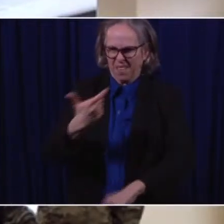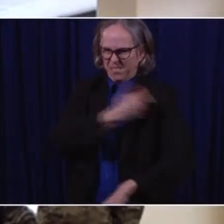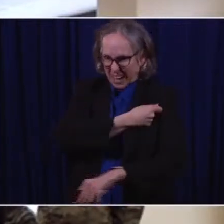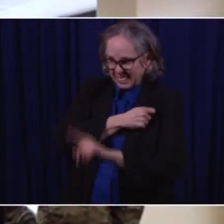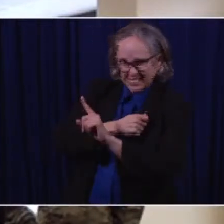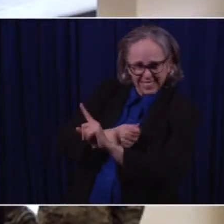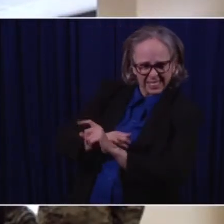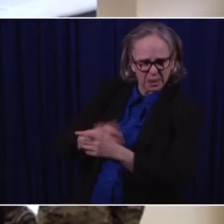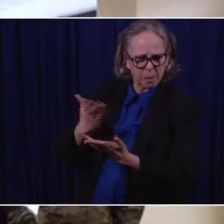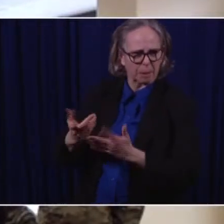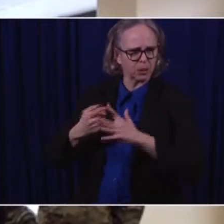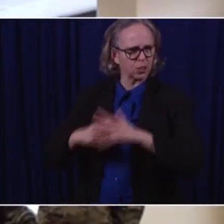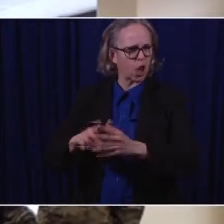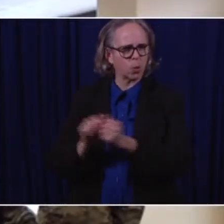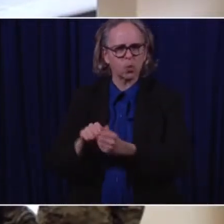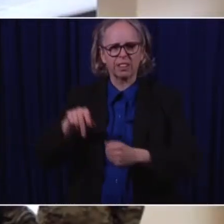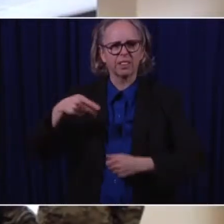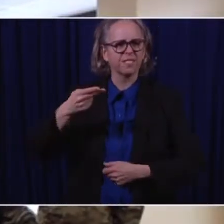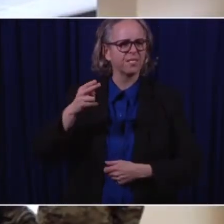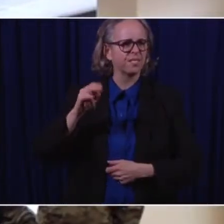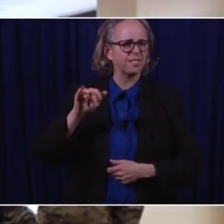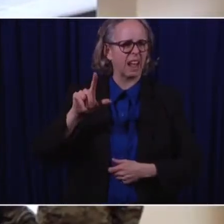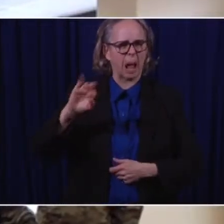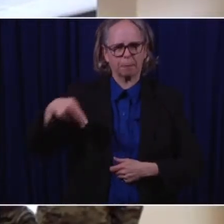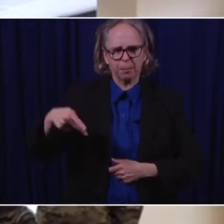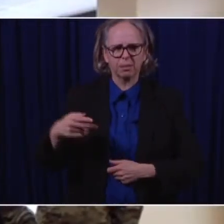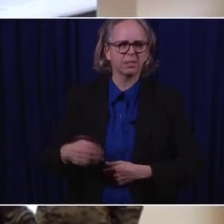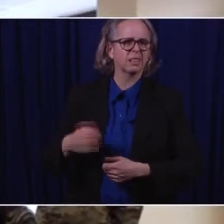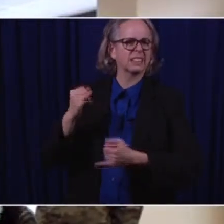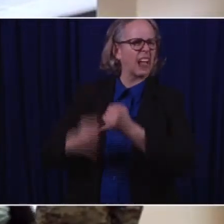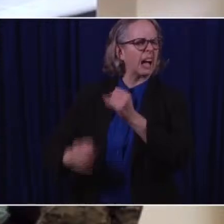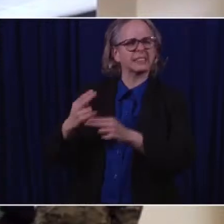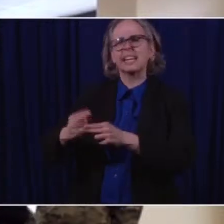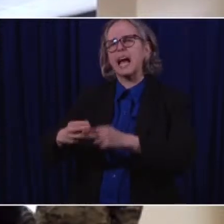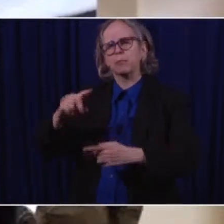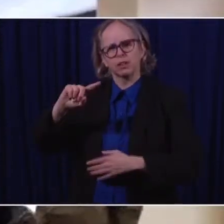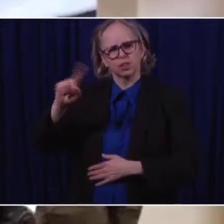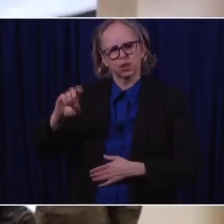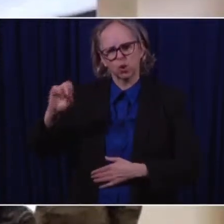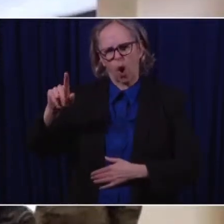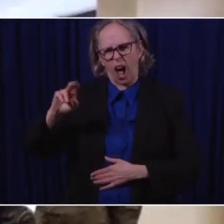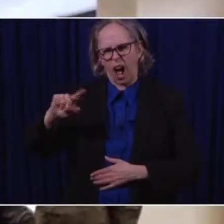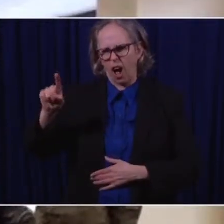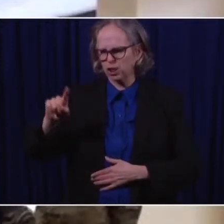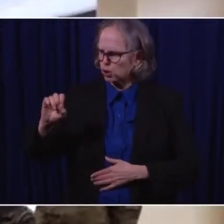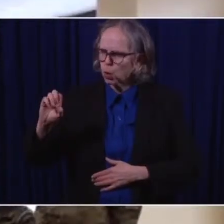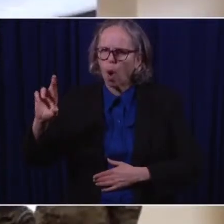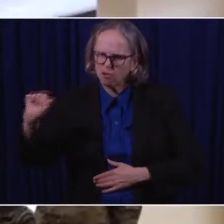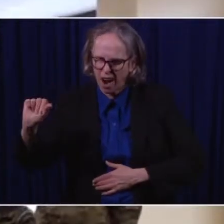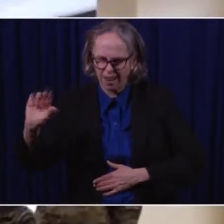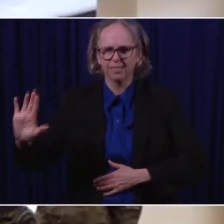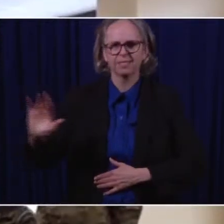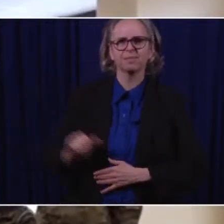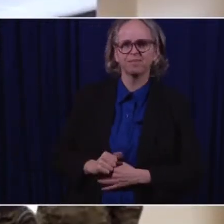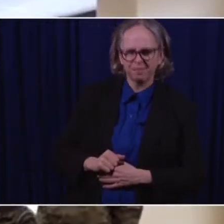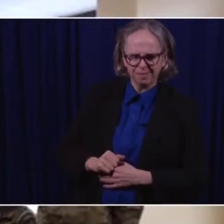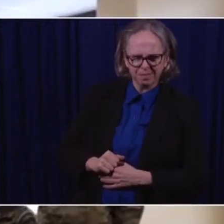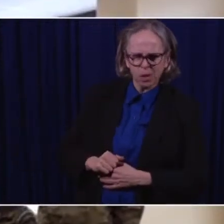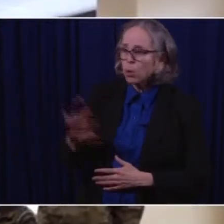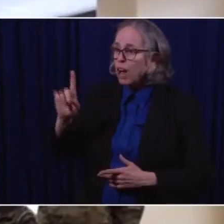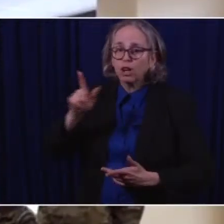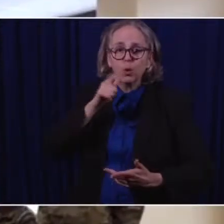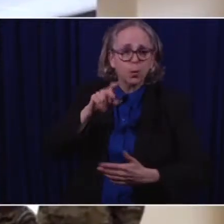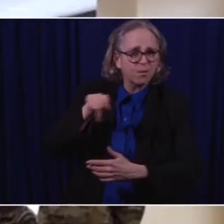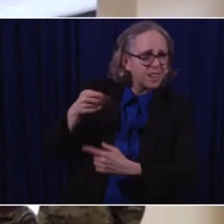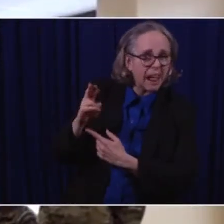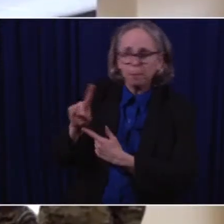Philip Zumora. Mr. Zumora, where are you? Raise your hand. He's